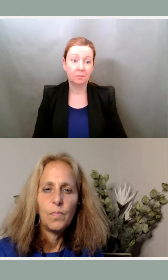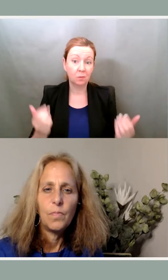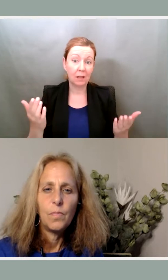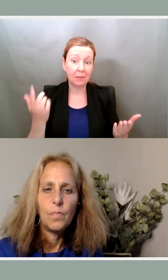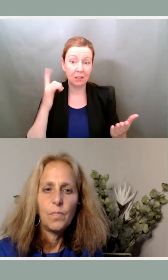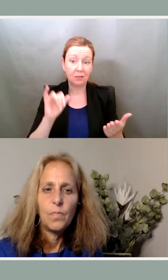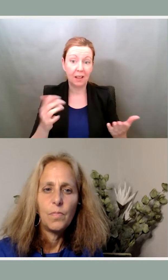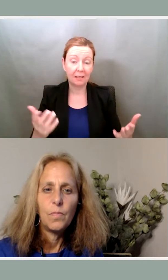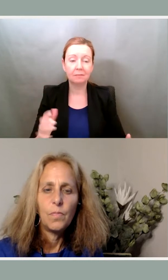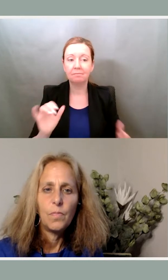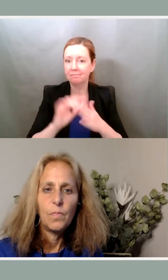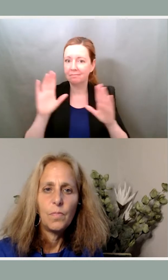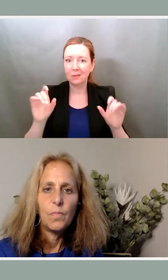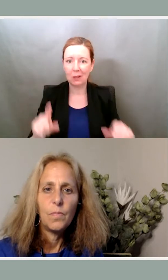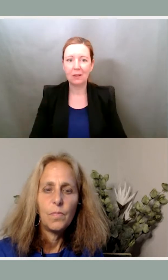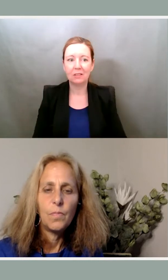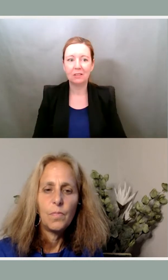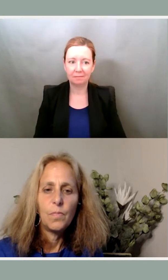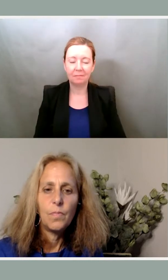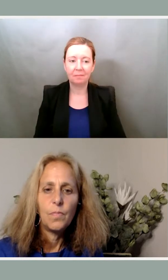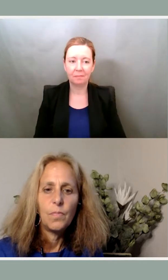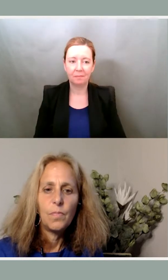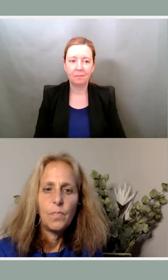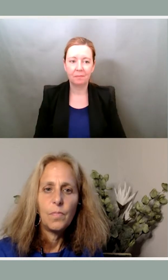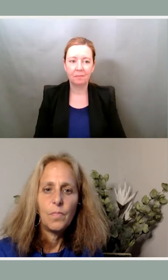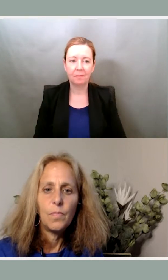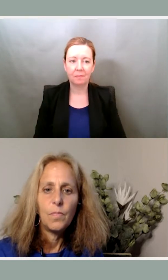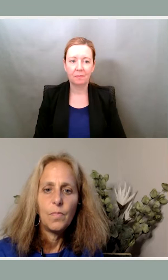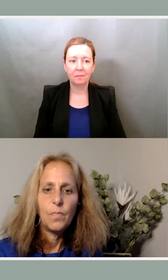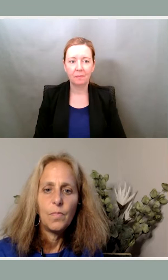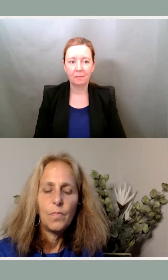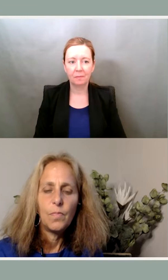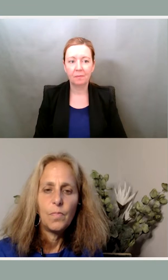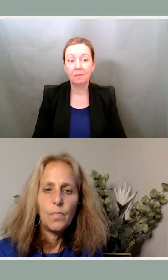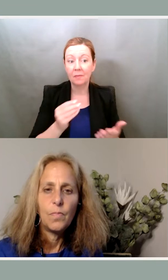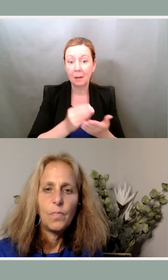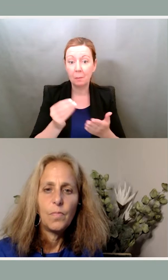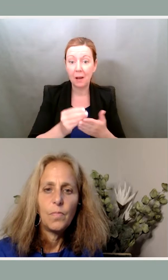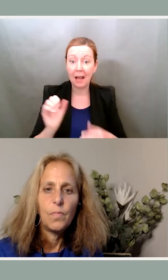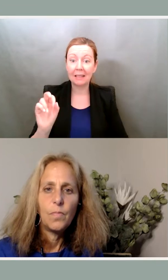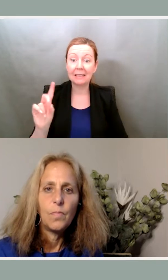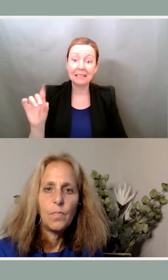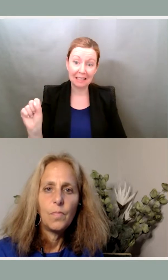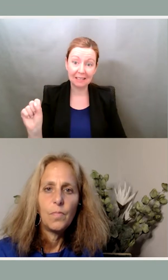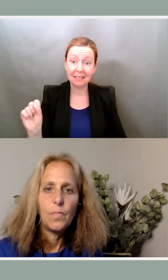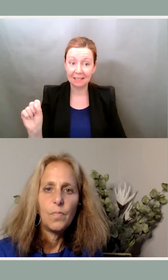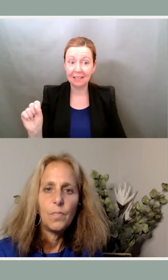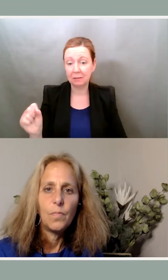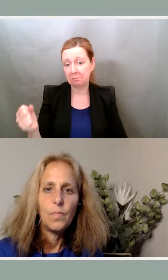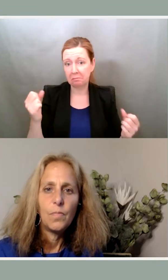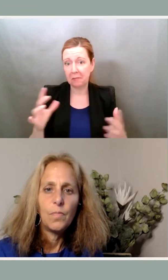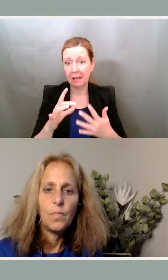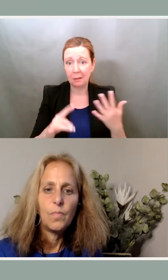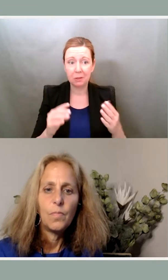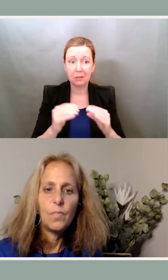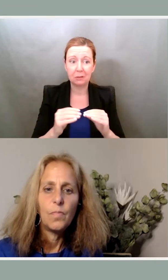for that? That's a great question indeed. Well, whether buying seedlings, buying seeds, as there are many options, both